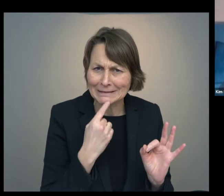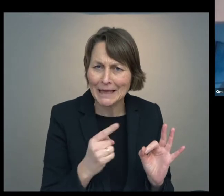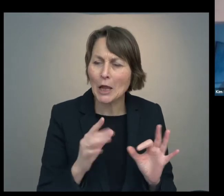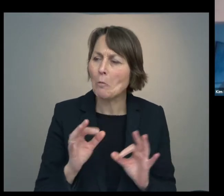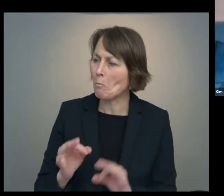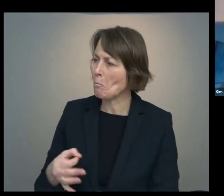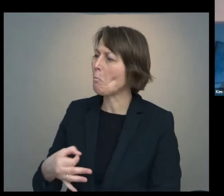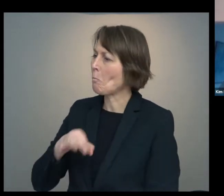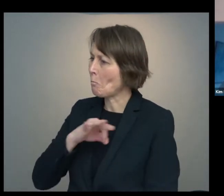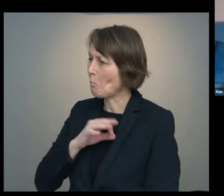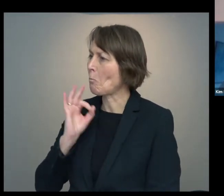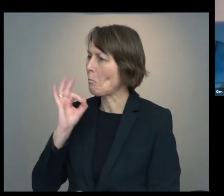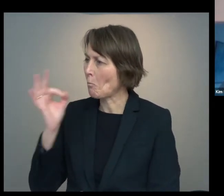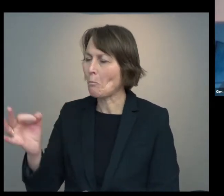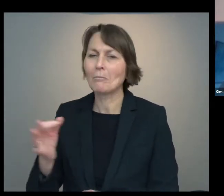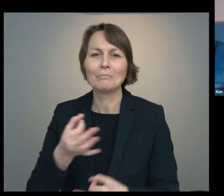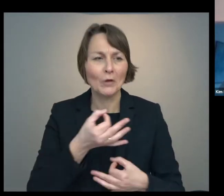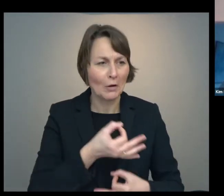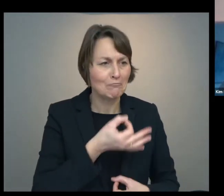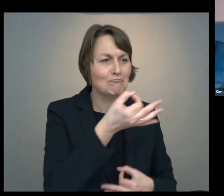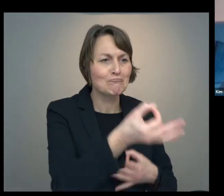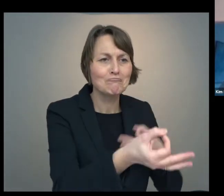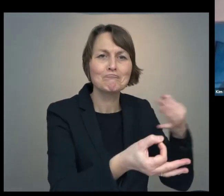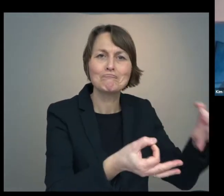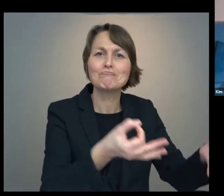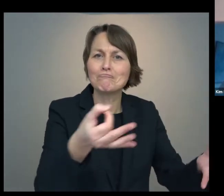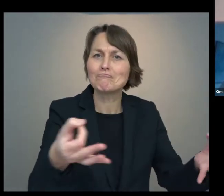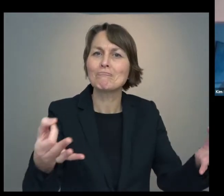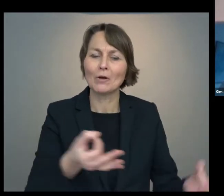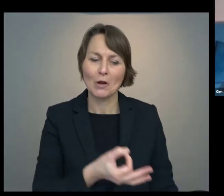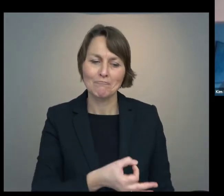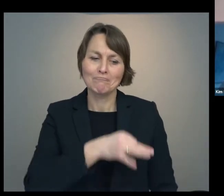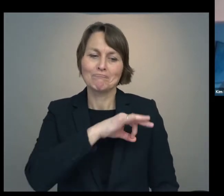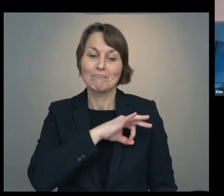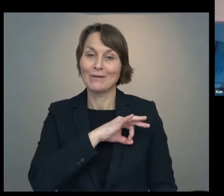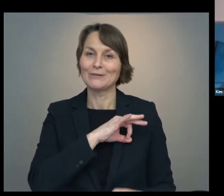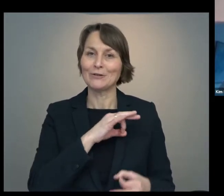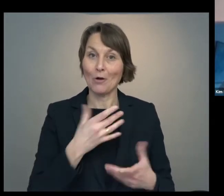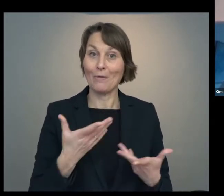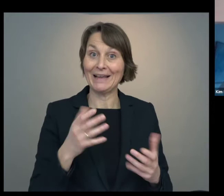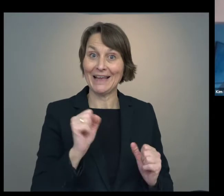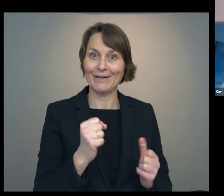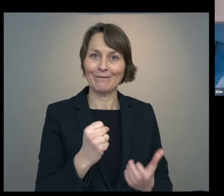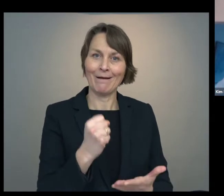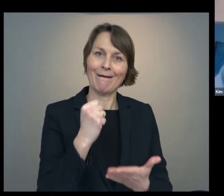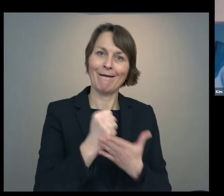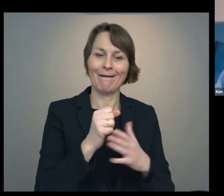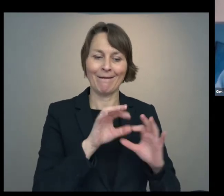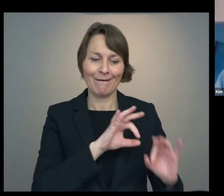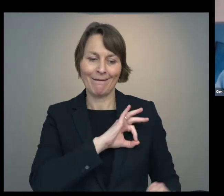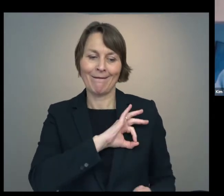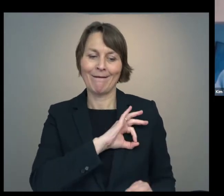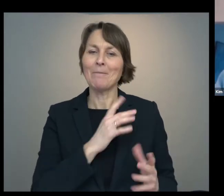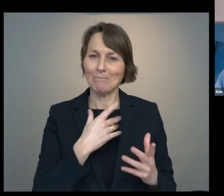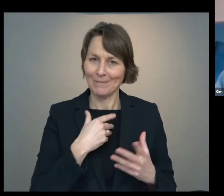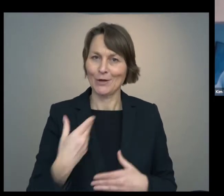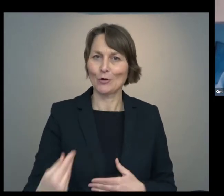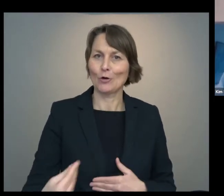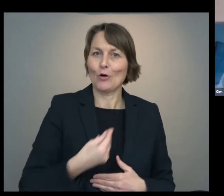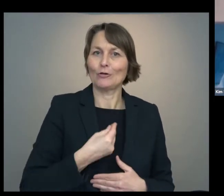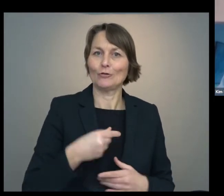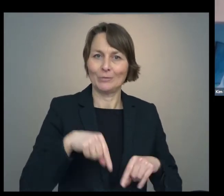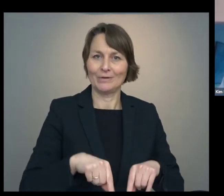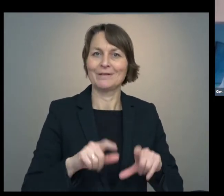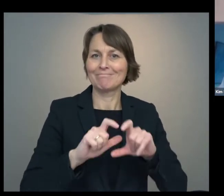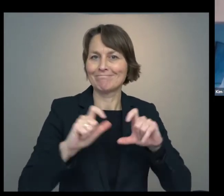that's the official way to put it, but it is a nice way to stand out as a company to say that